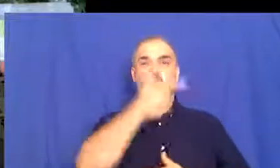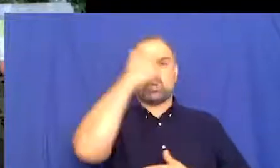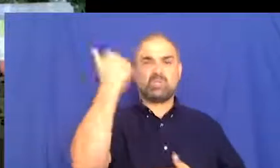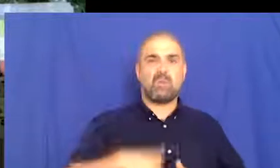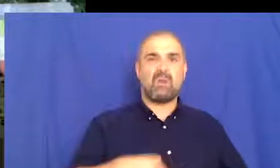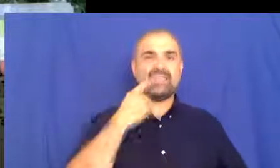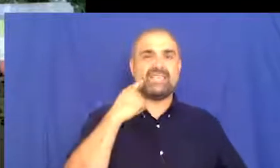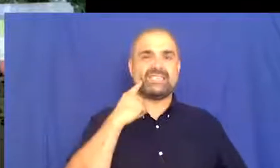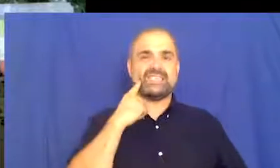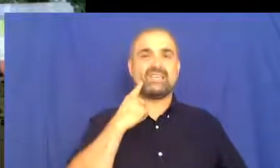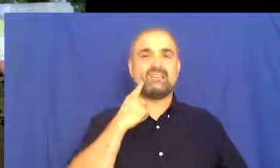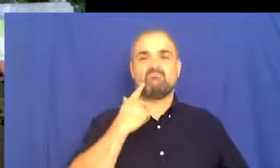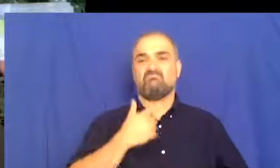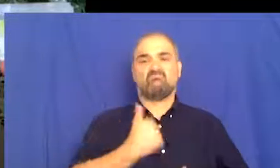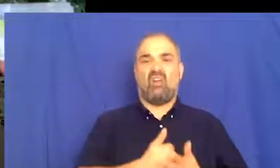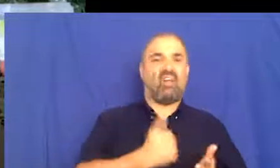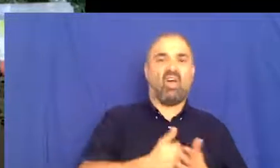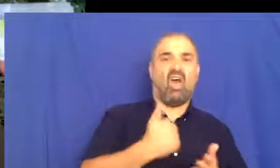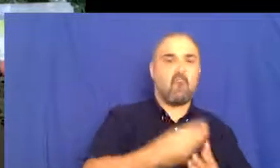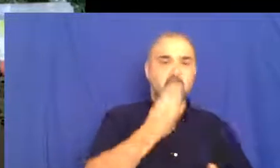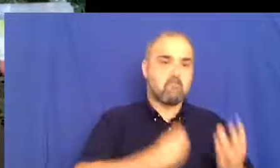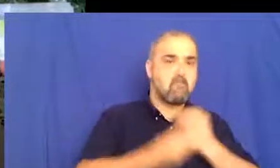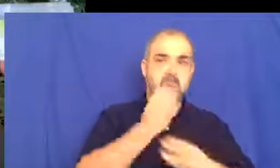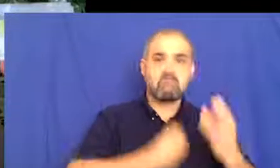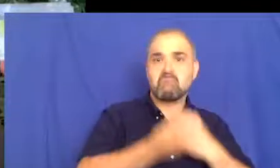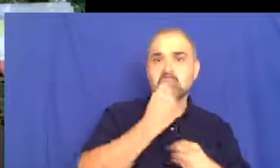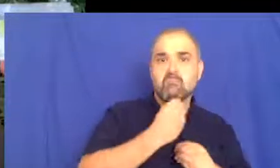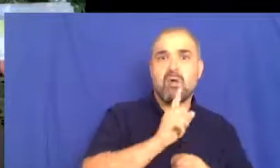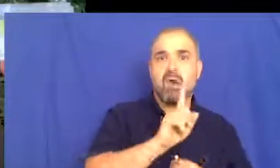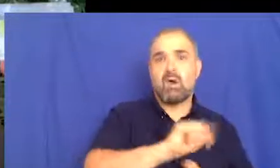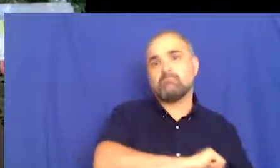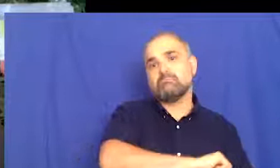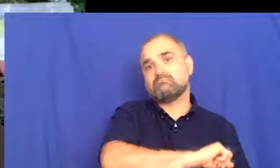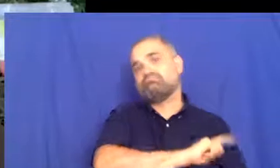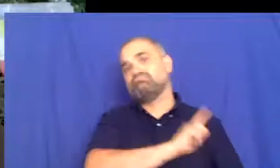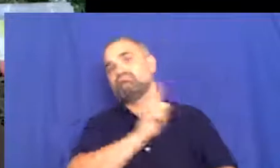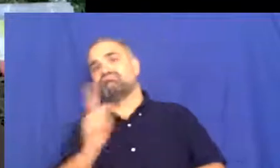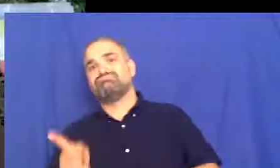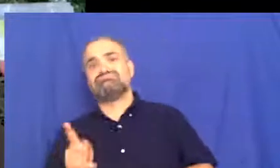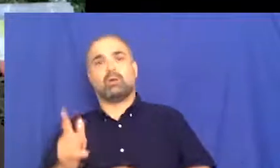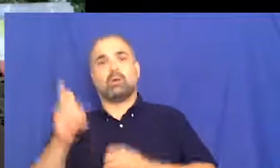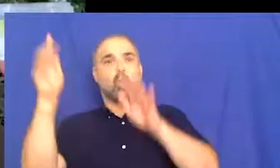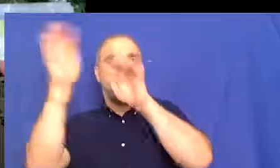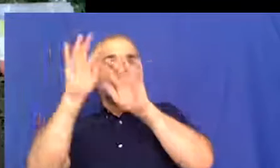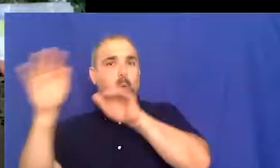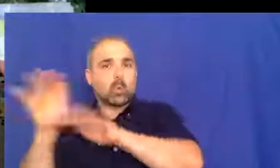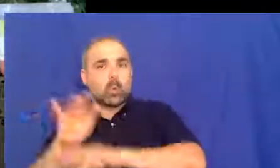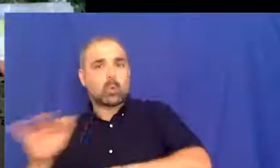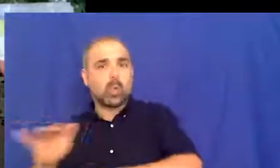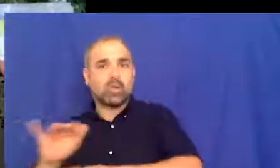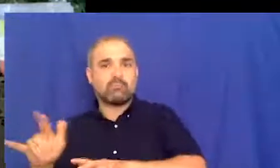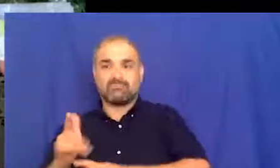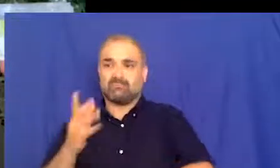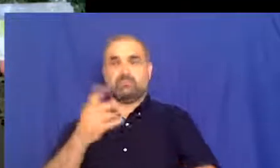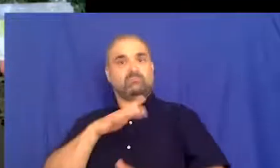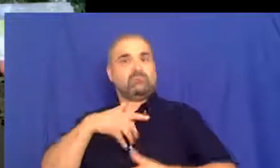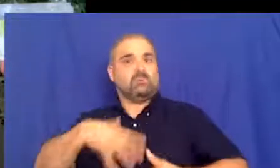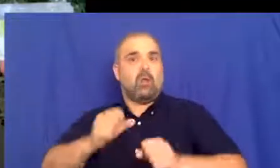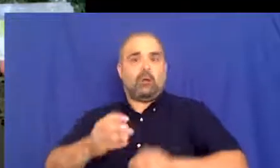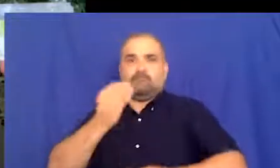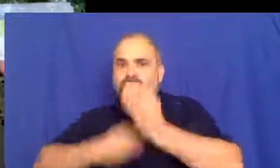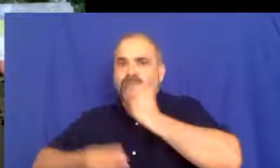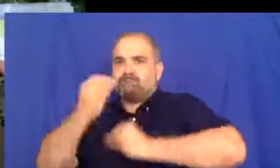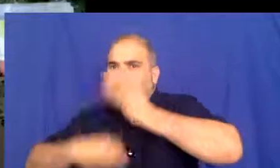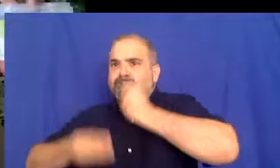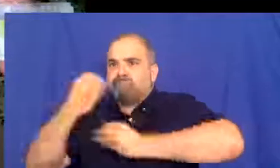and also because if it gets very, very hot, she doesn't want to overheat. Now, come winter time, normally autumn, they start bulking up and start eating a lot more